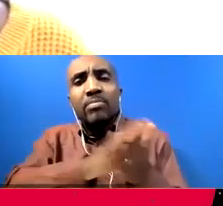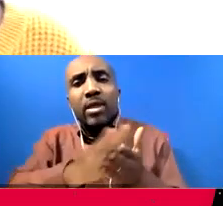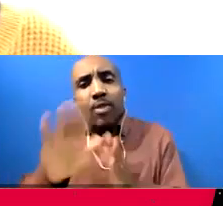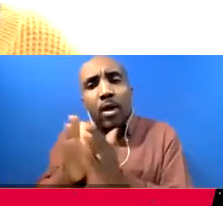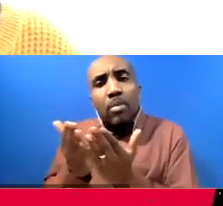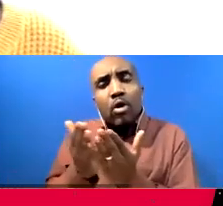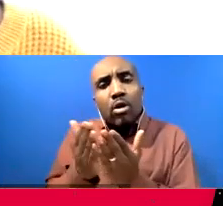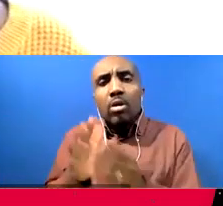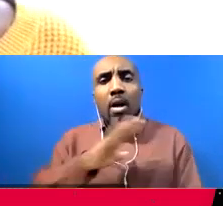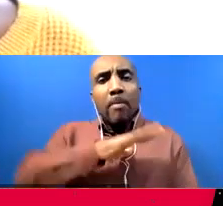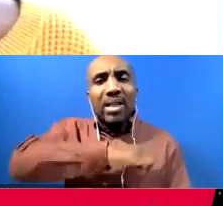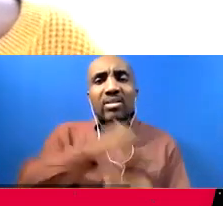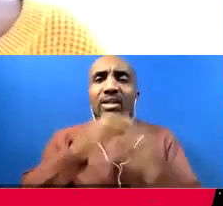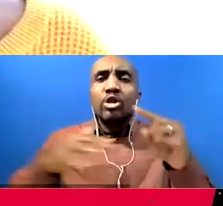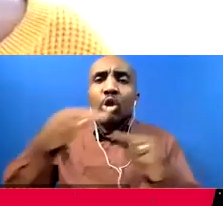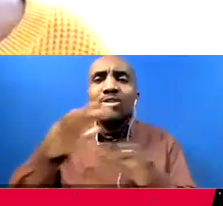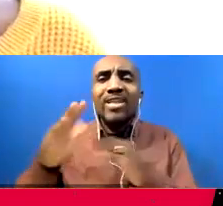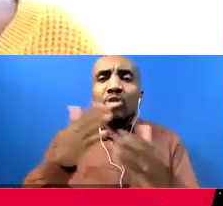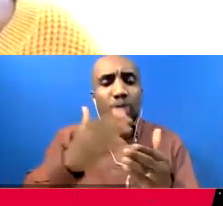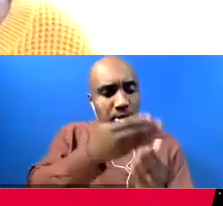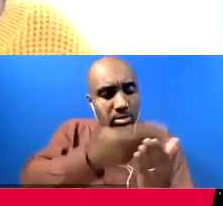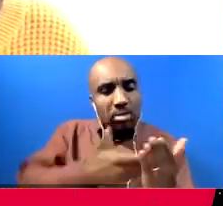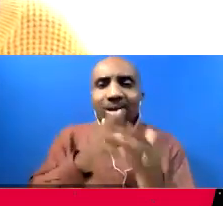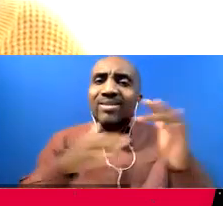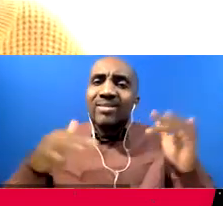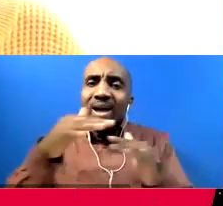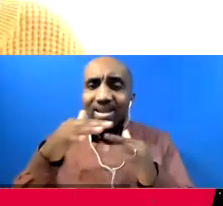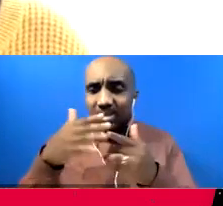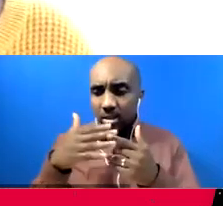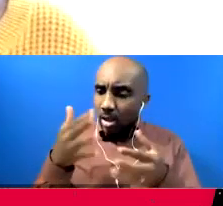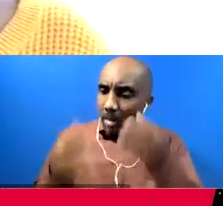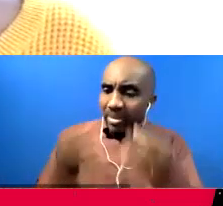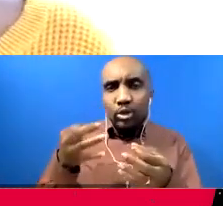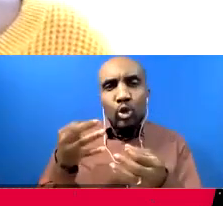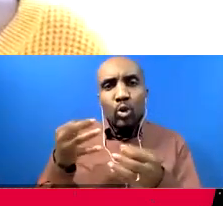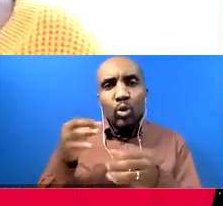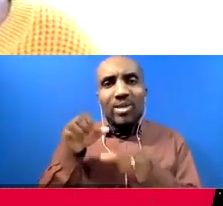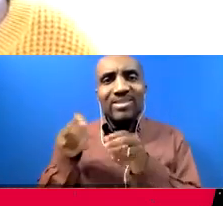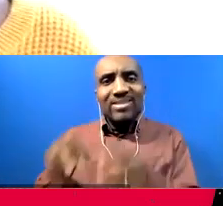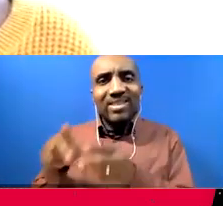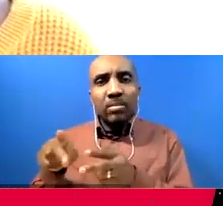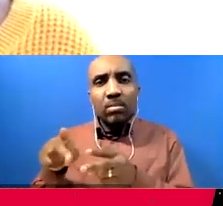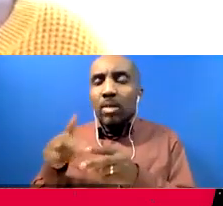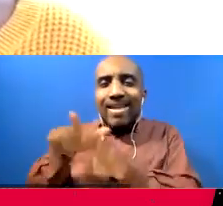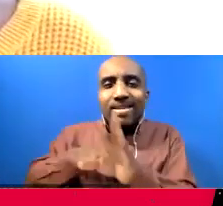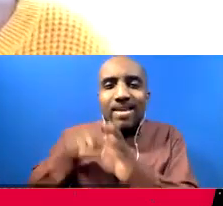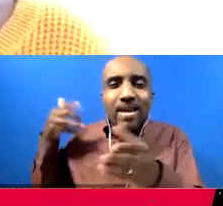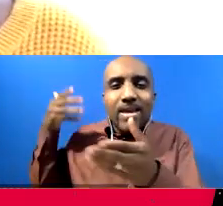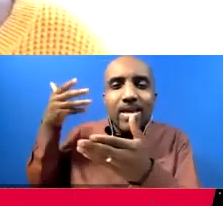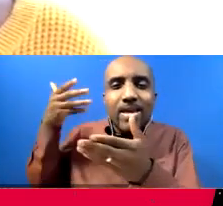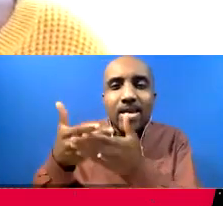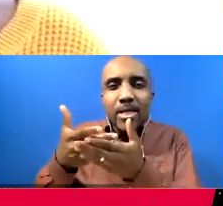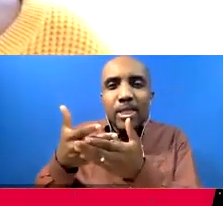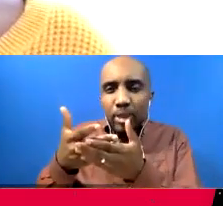A Socialist Introduction, when entire societies, political and legal regimes are constructed over years to maintain the domination